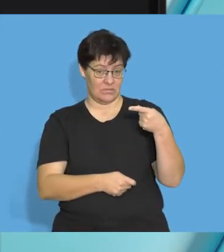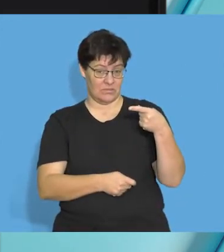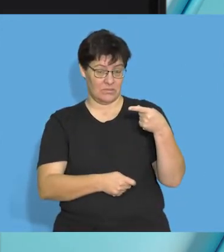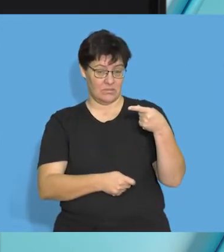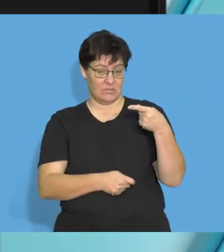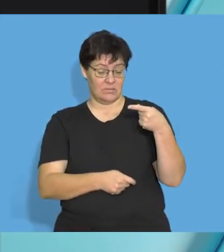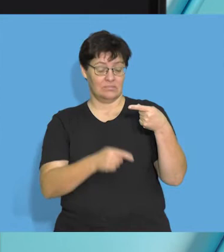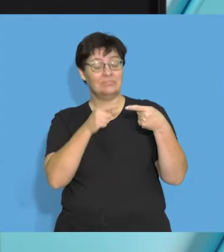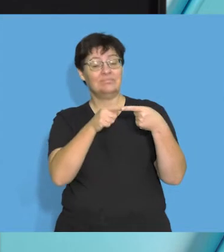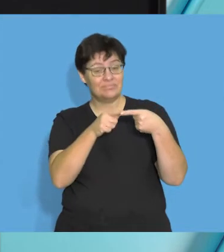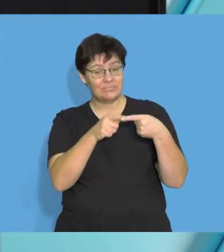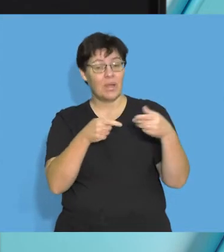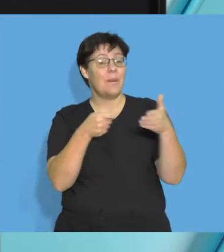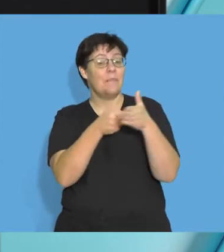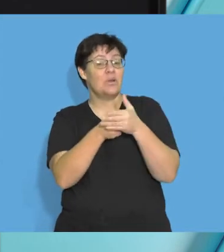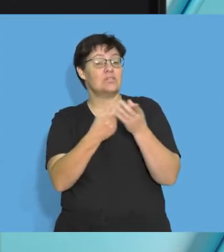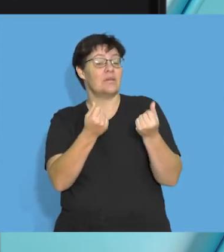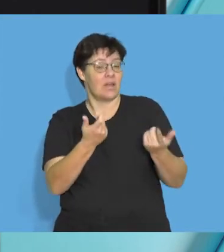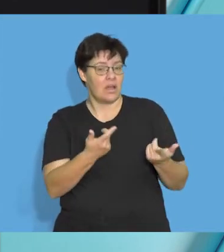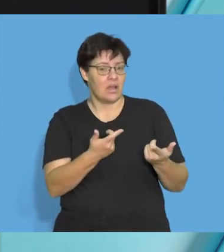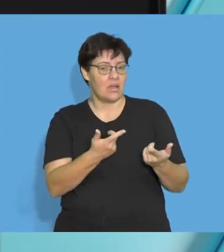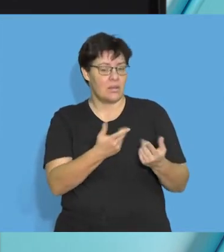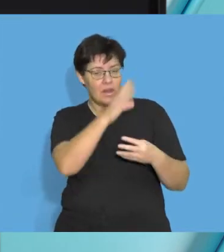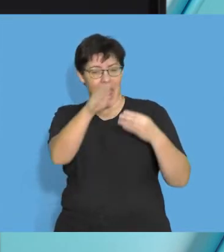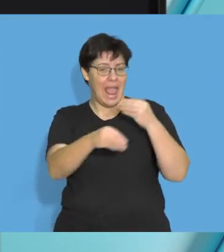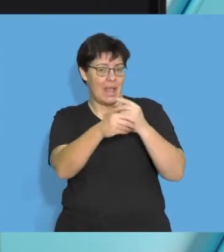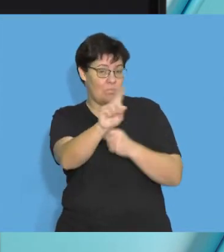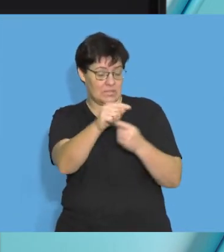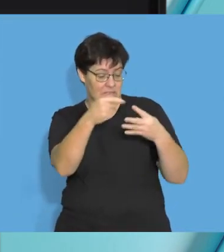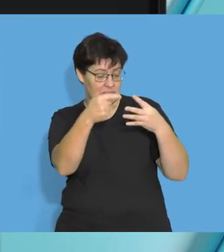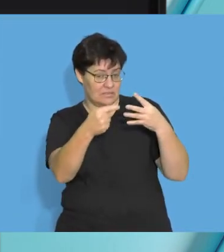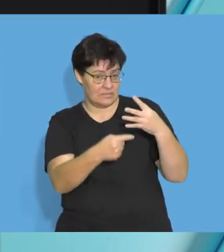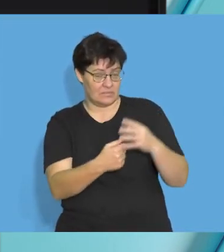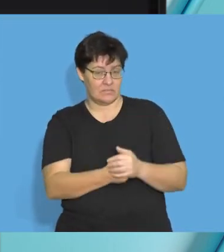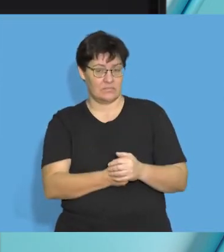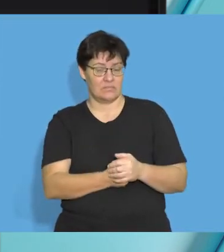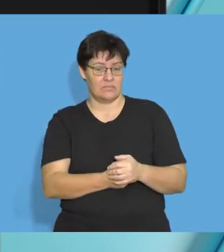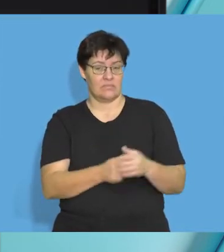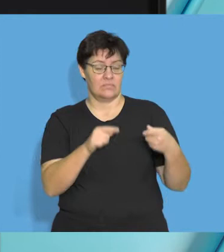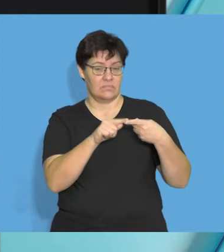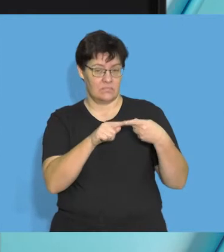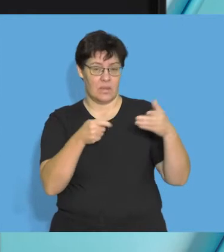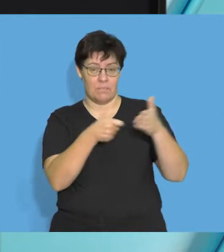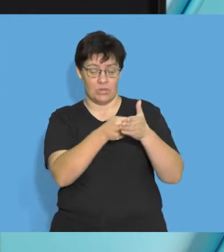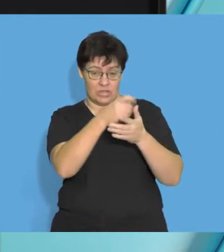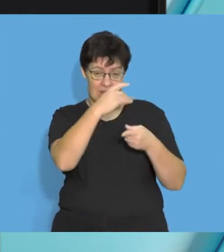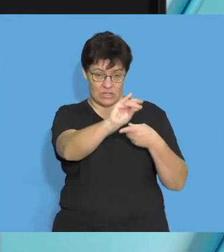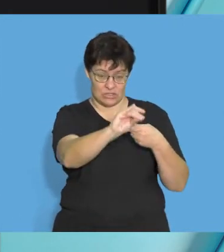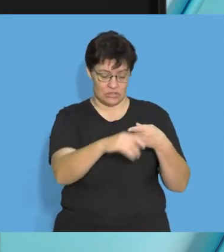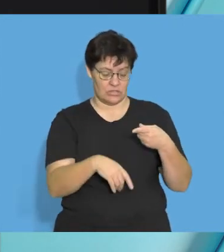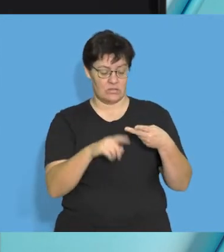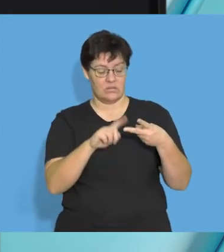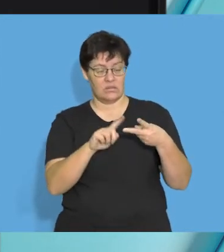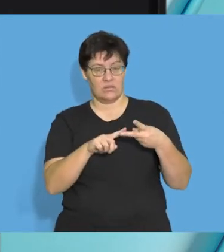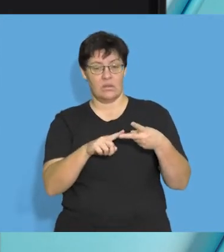When you are doing your purchases figure, take the following into consideration. Your purchases for cash, plus